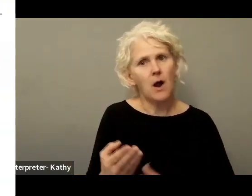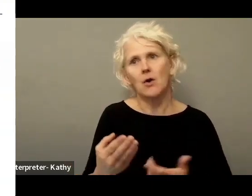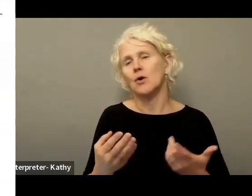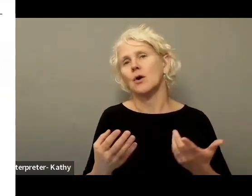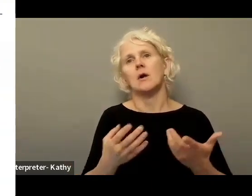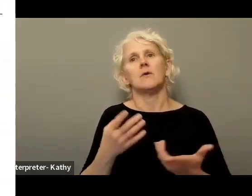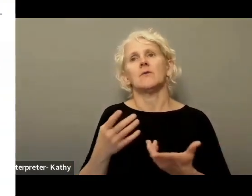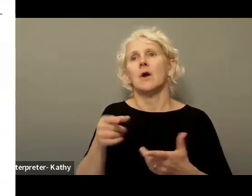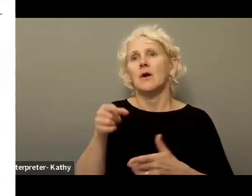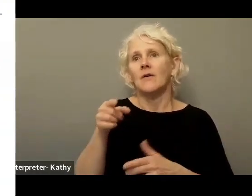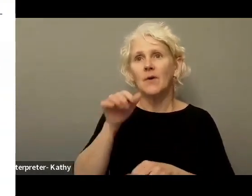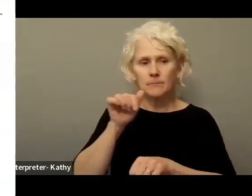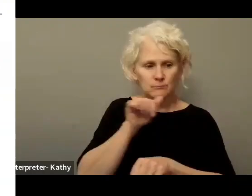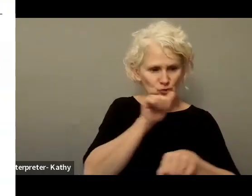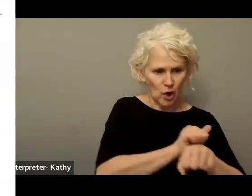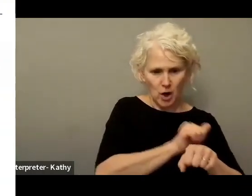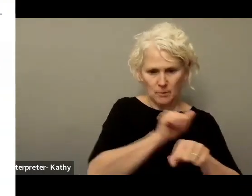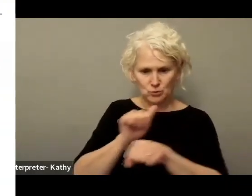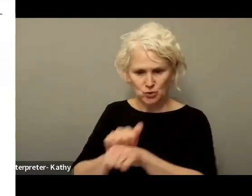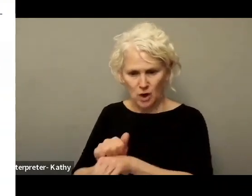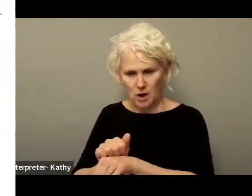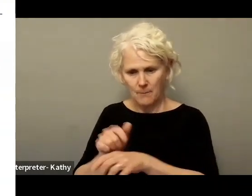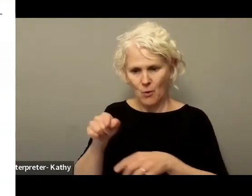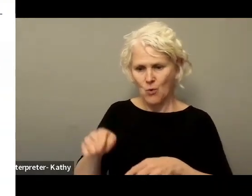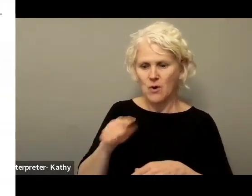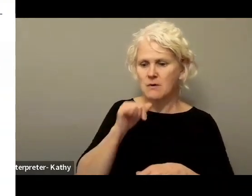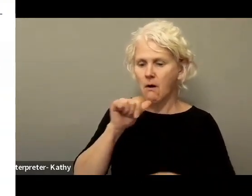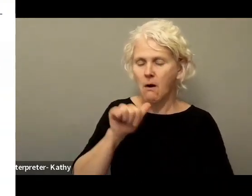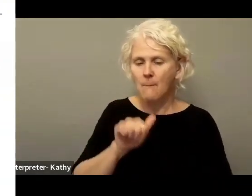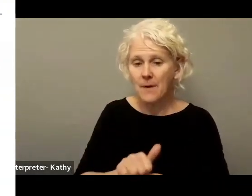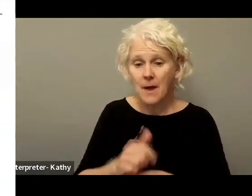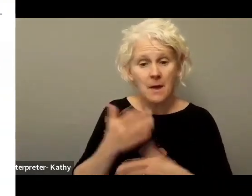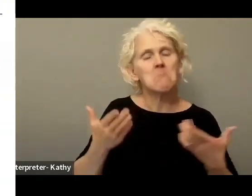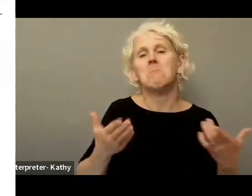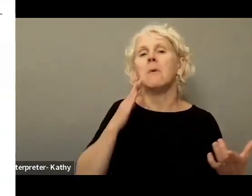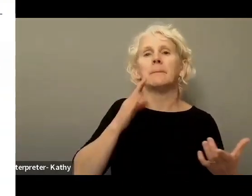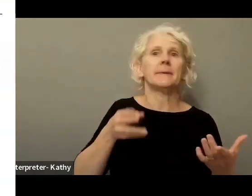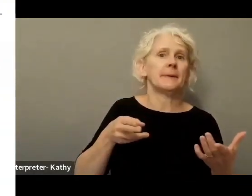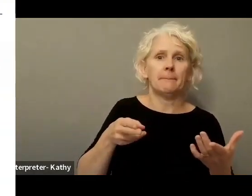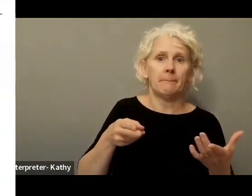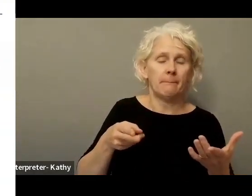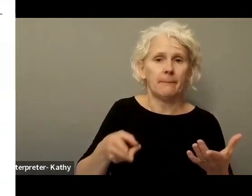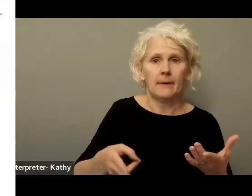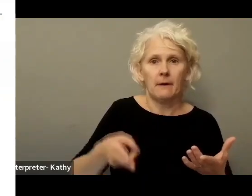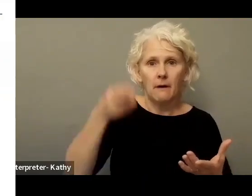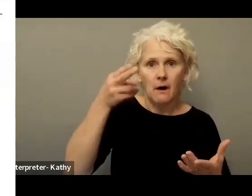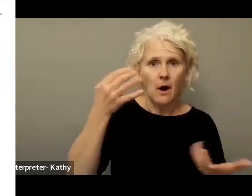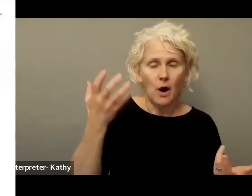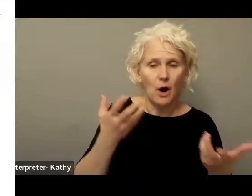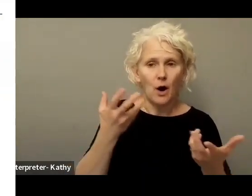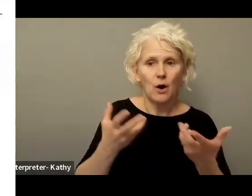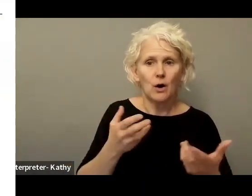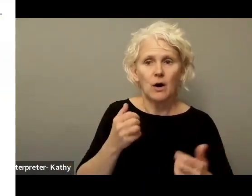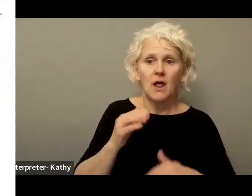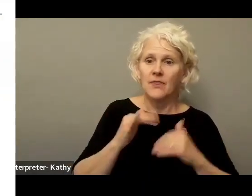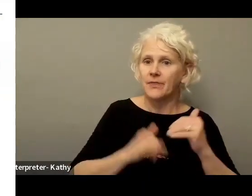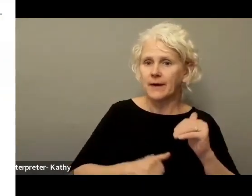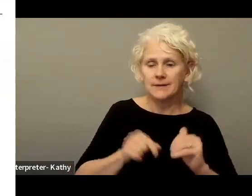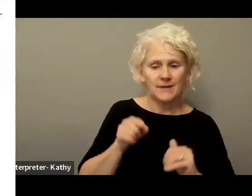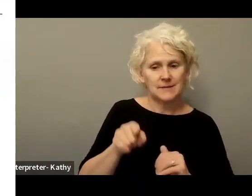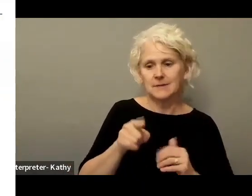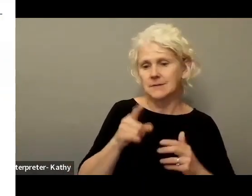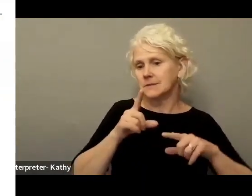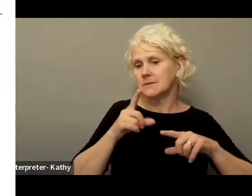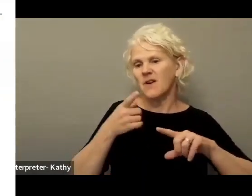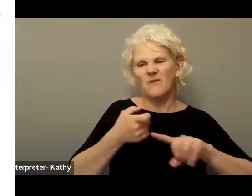non-employment and hires from job to job. So it may be higher. It may be even higher than this based